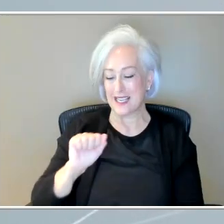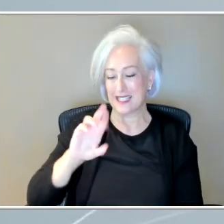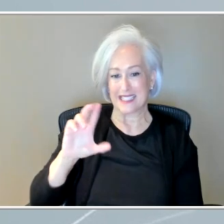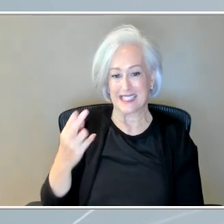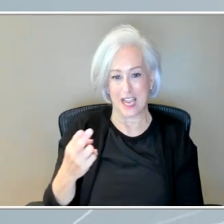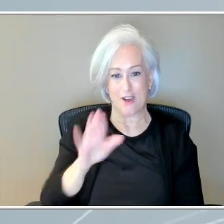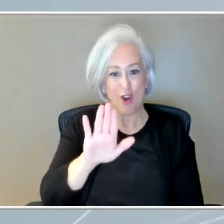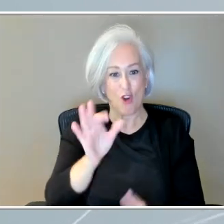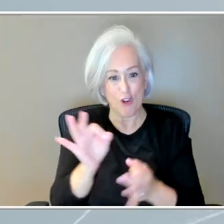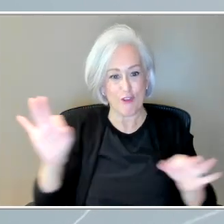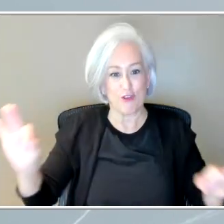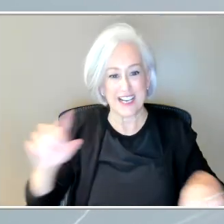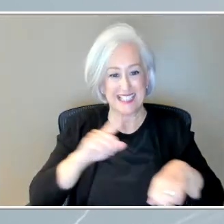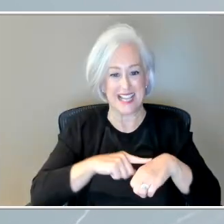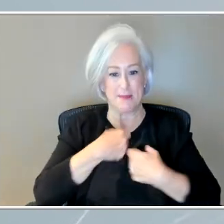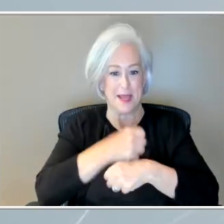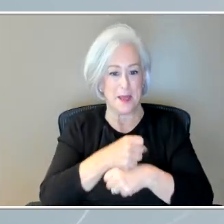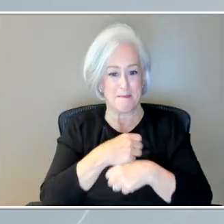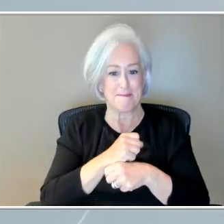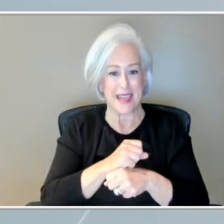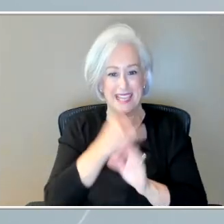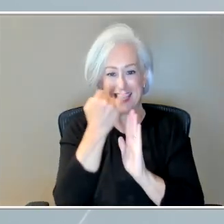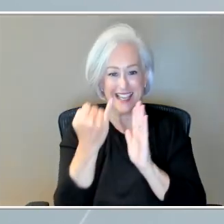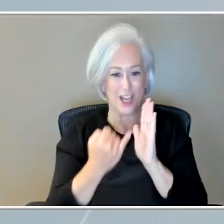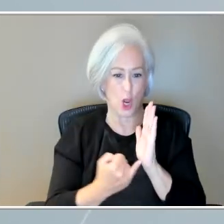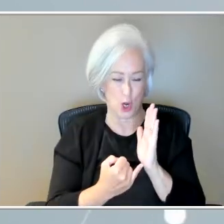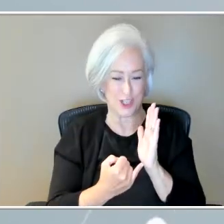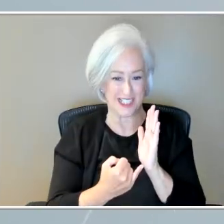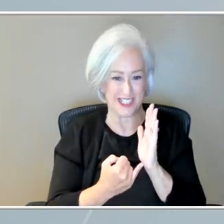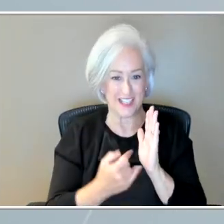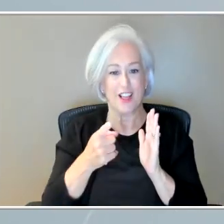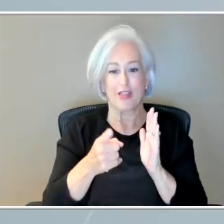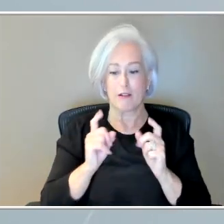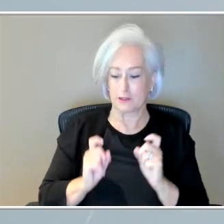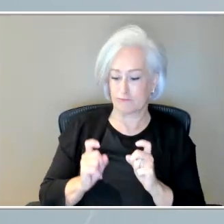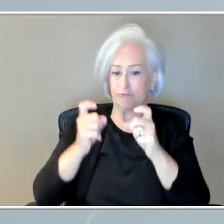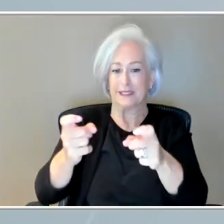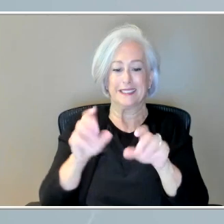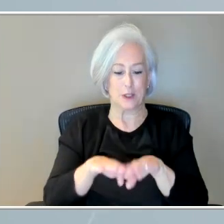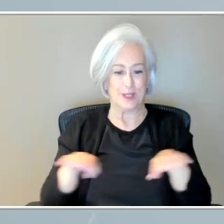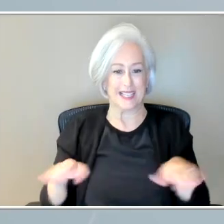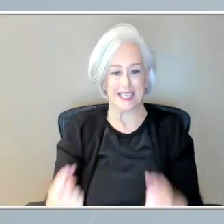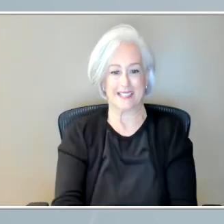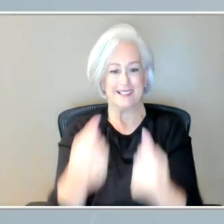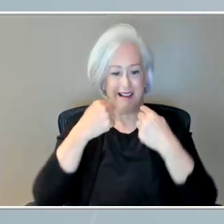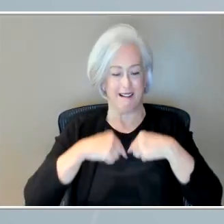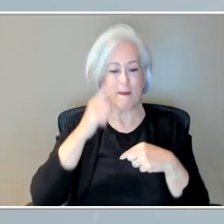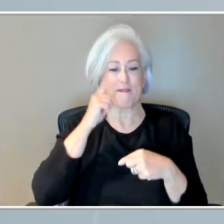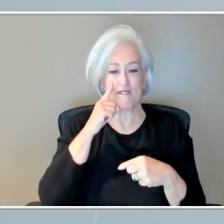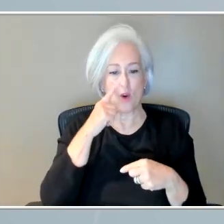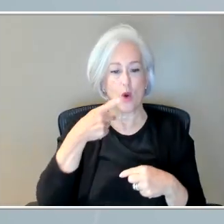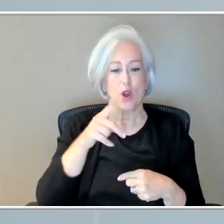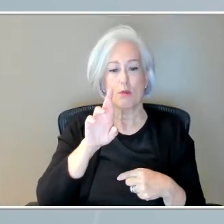free time, crafting these works of art. They really are a work of art. And these go to the children who come in for proton therapy. So Sarah, explain